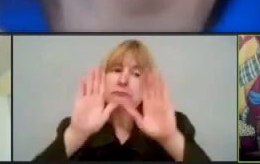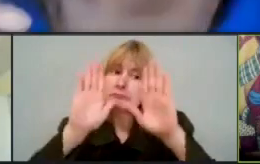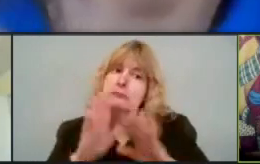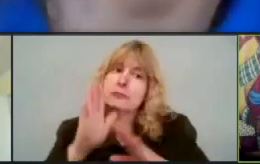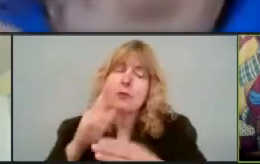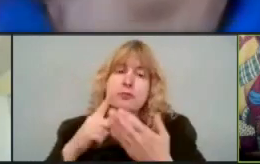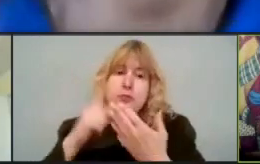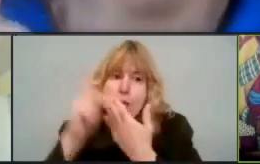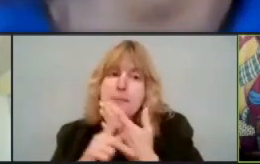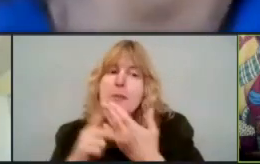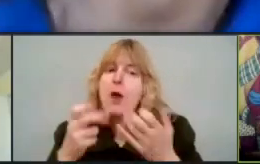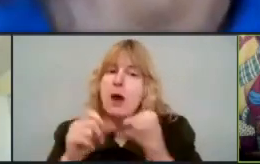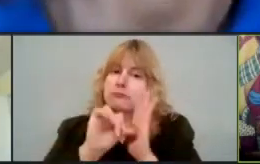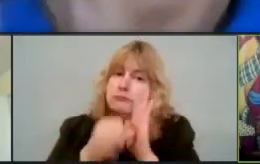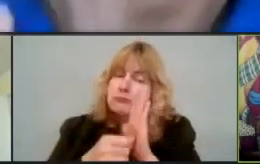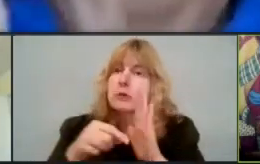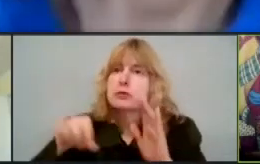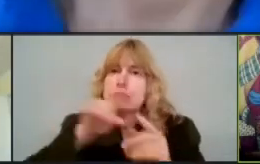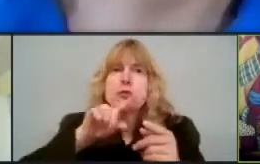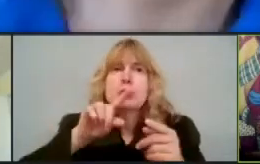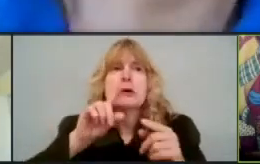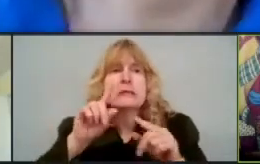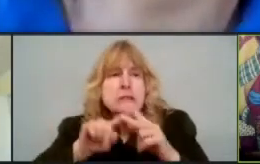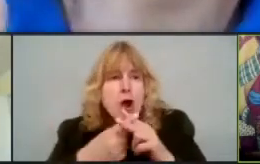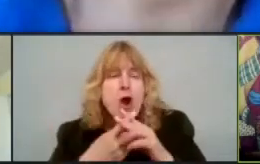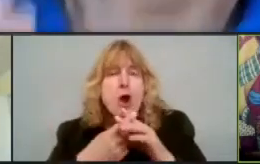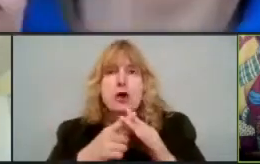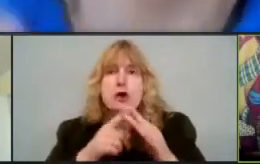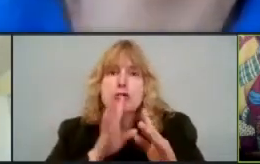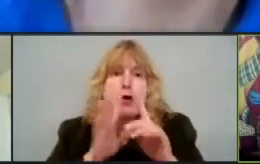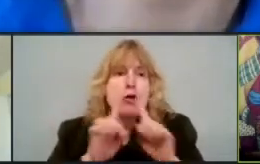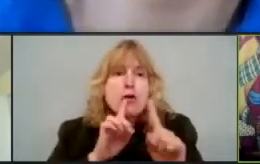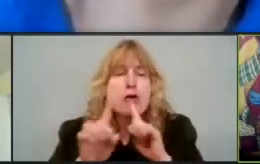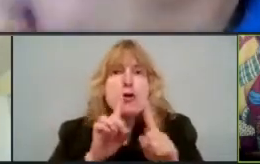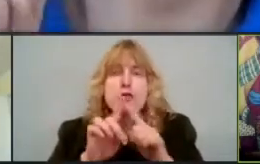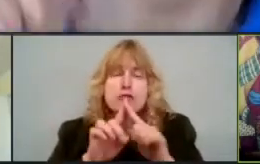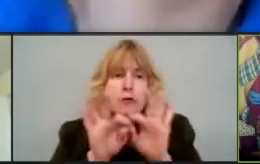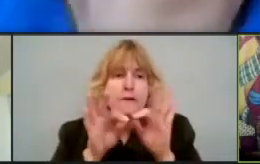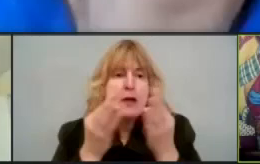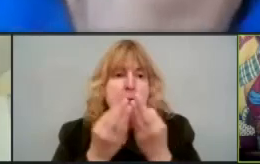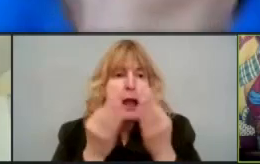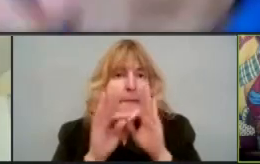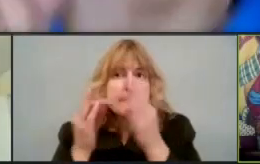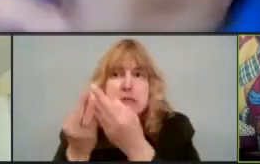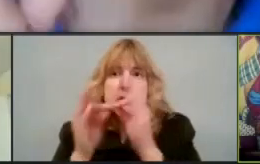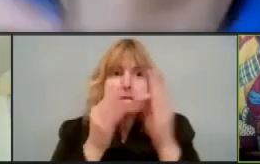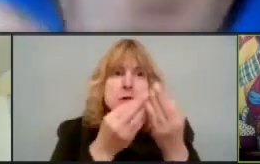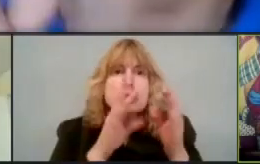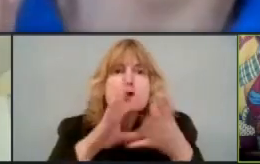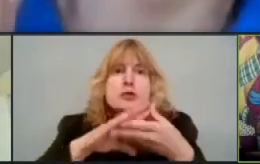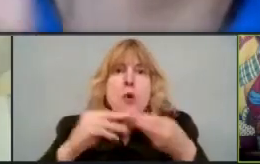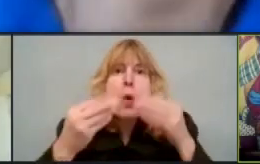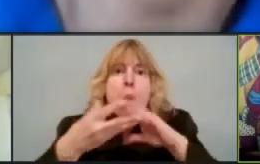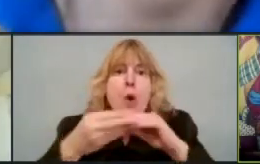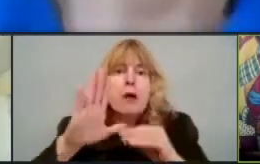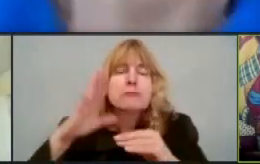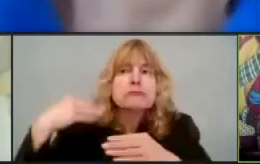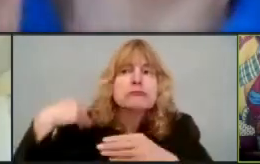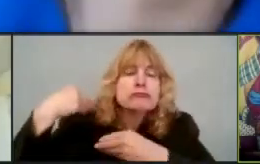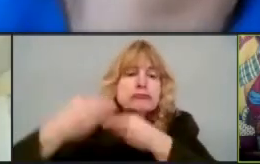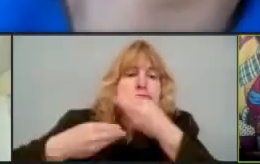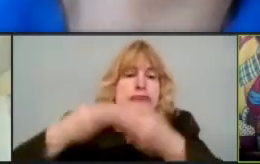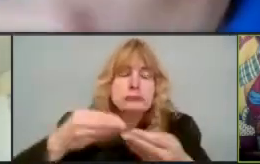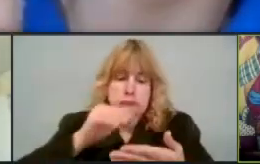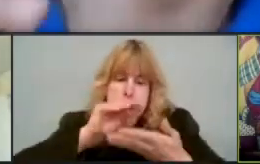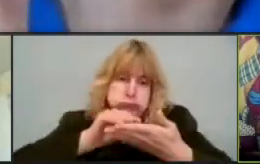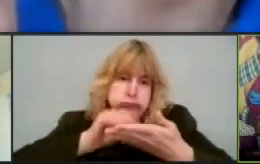start talking to your family now. Get our stories, write them down, share. This is the time.